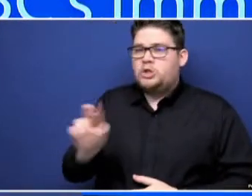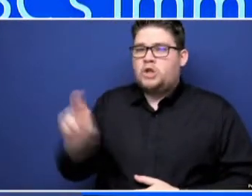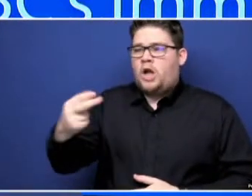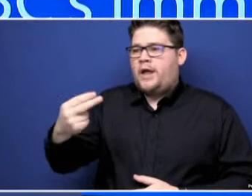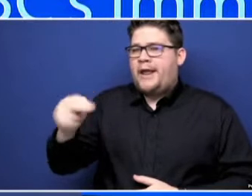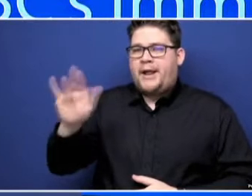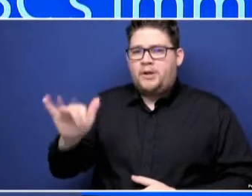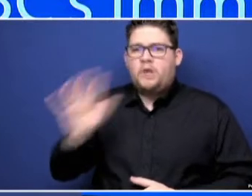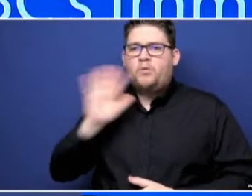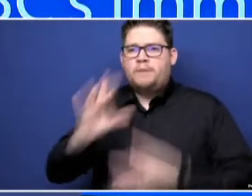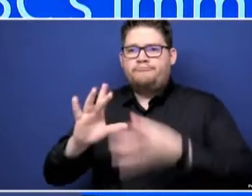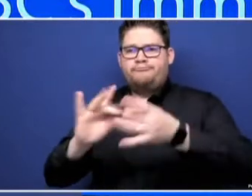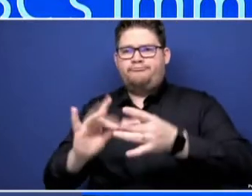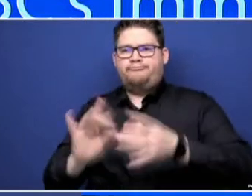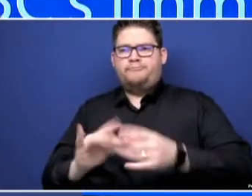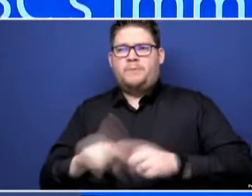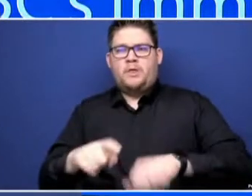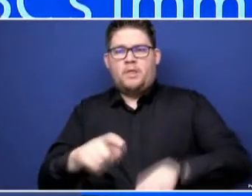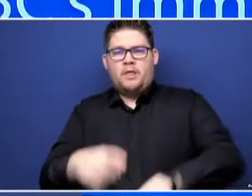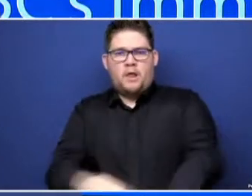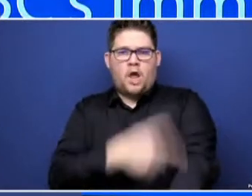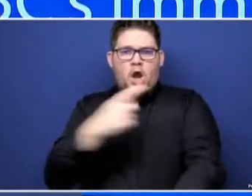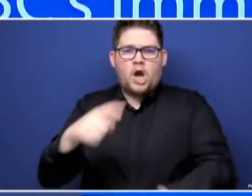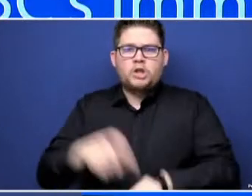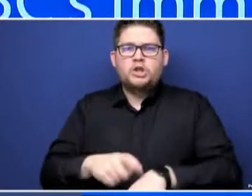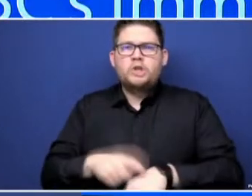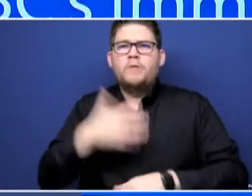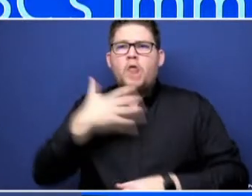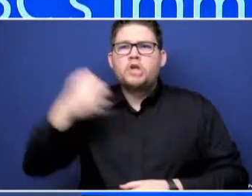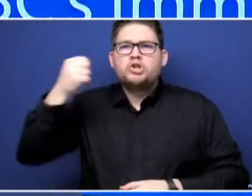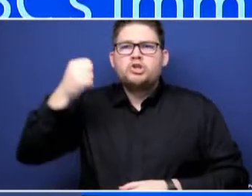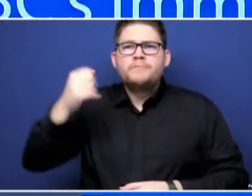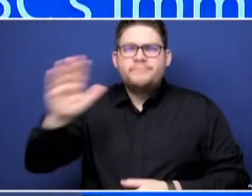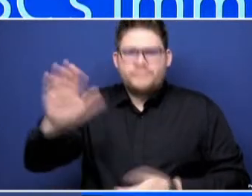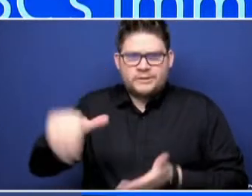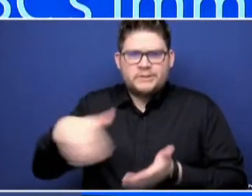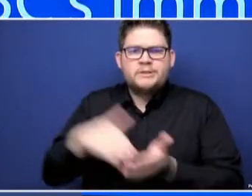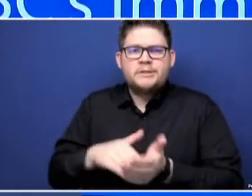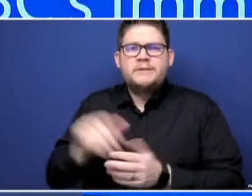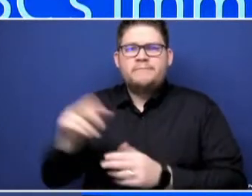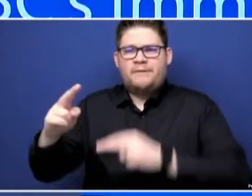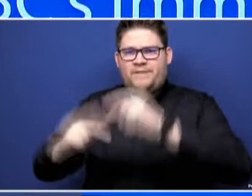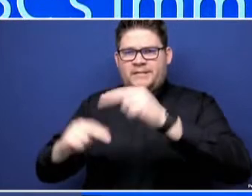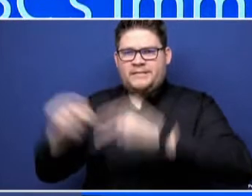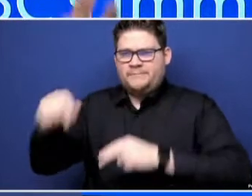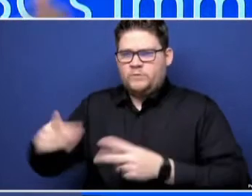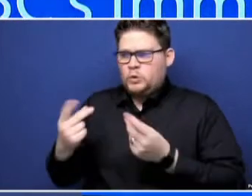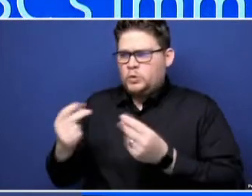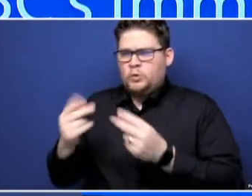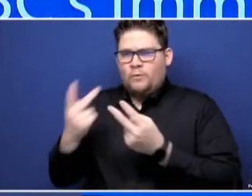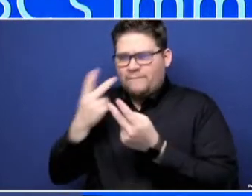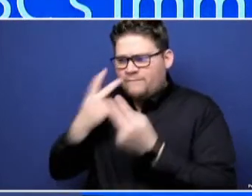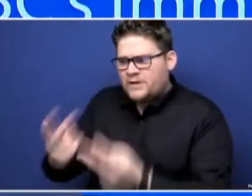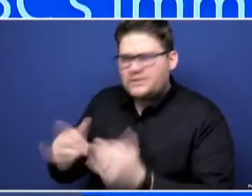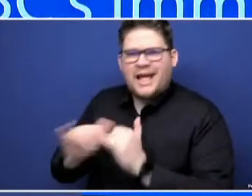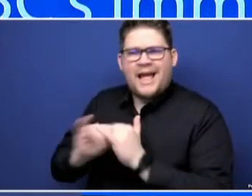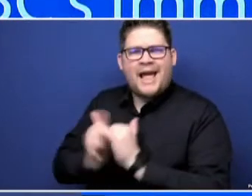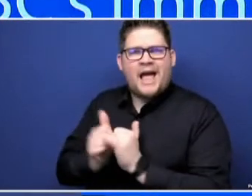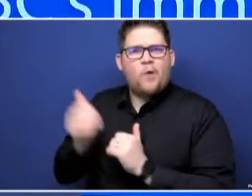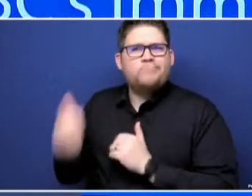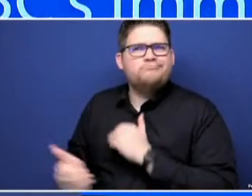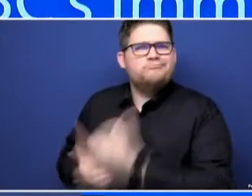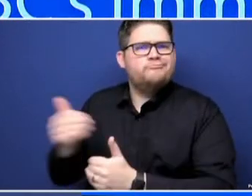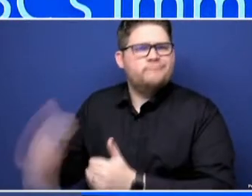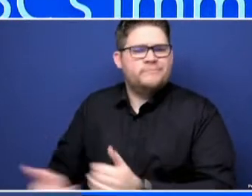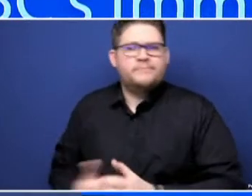doing the right thing, quite frankly, to protect our neighbors, to protect our communities, and to protect our province. And with that, I'll ask Lindsay